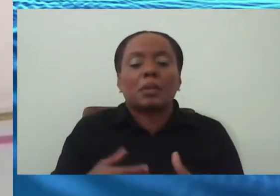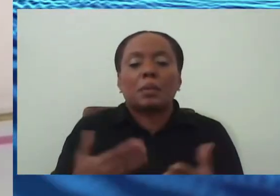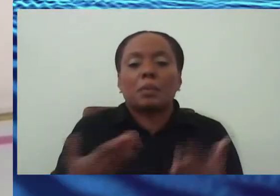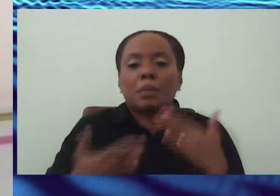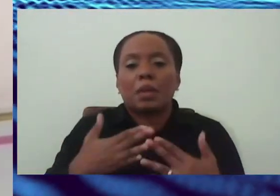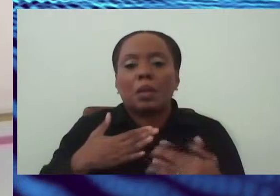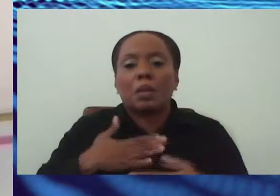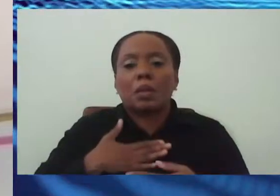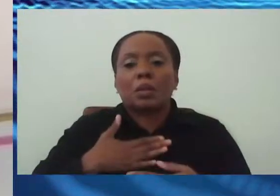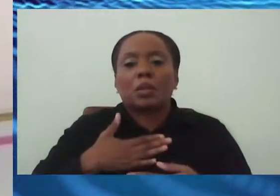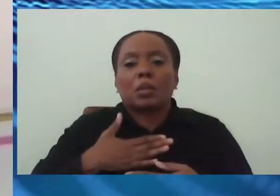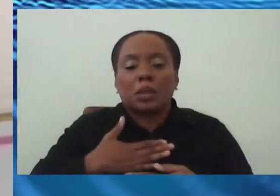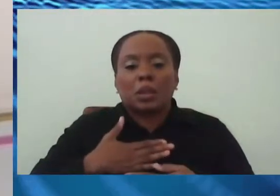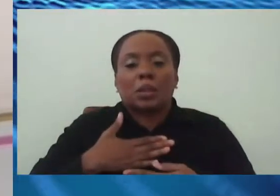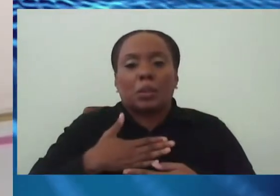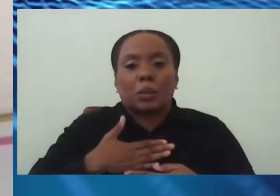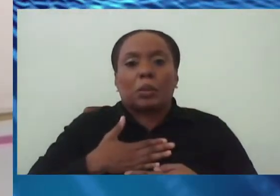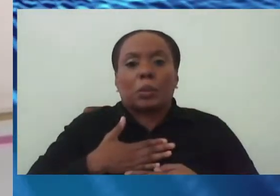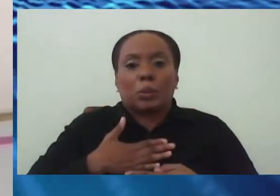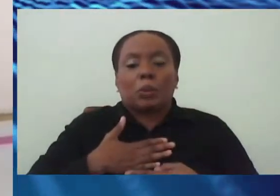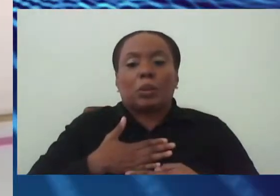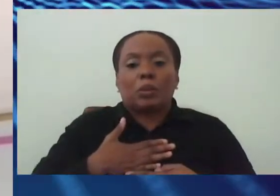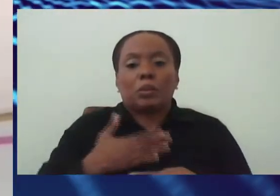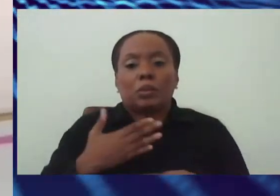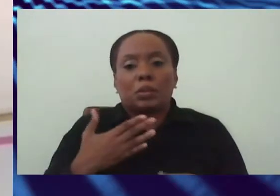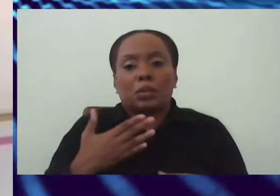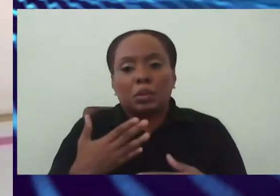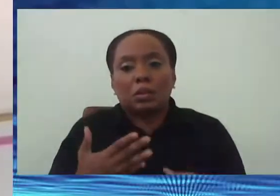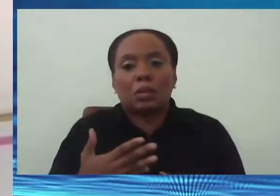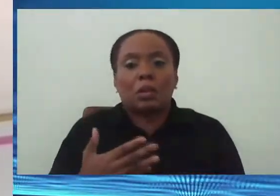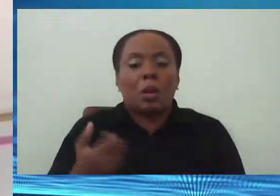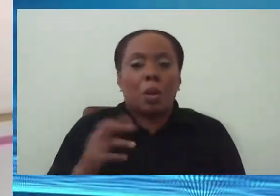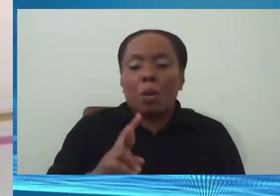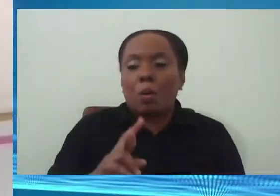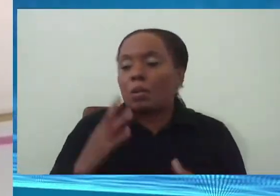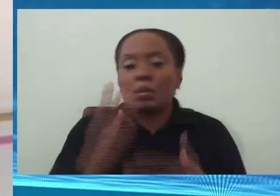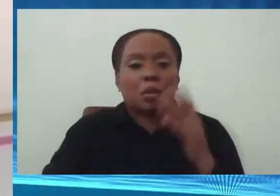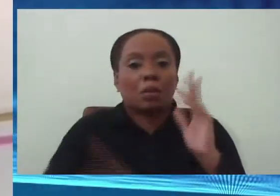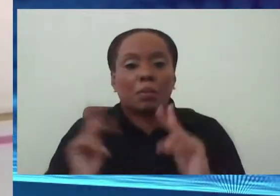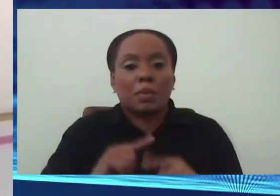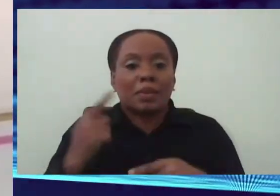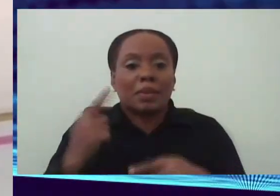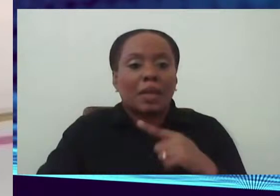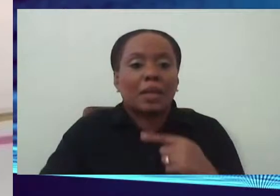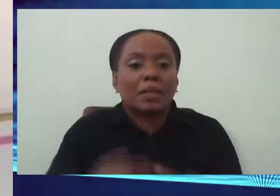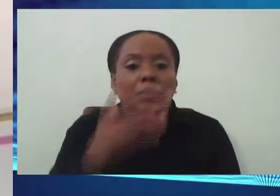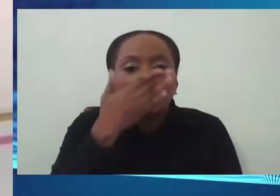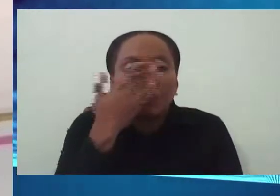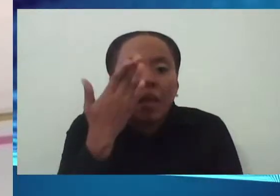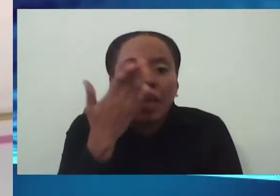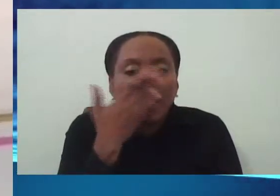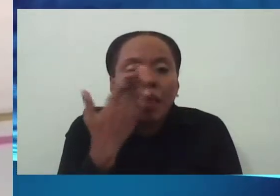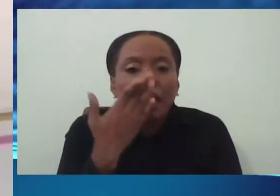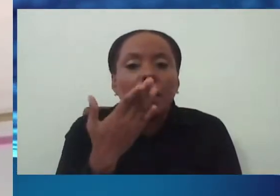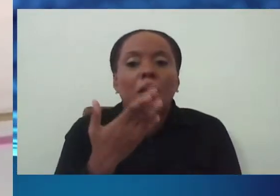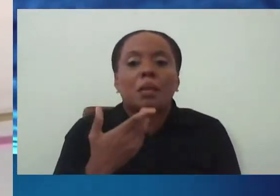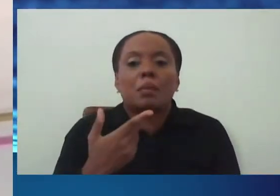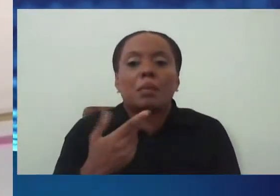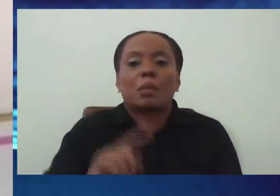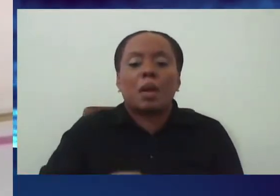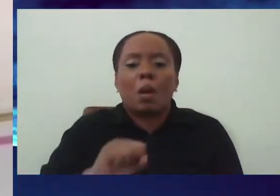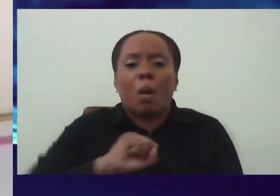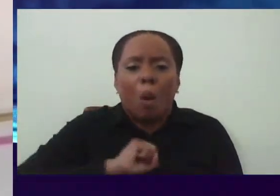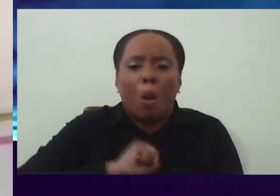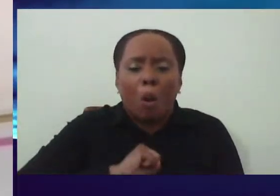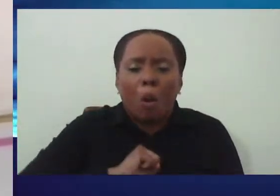to smell, that may take at least about a month or so. But I'm very concerned about the shortness of breath, cough, and chest pain, yes?